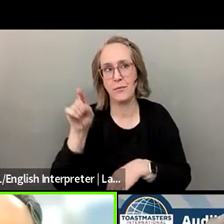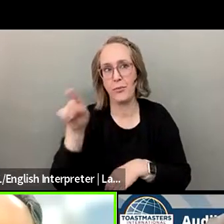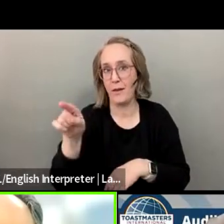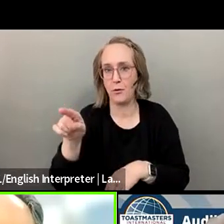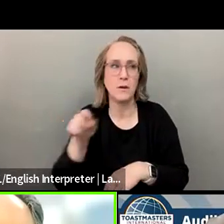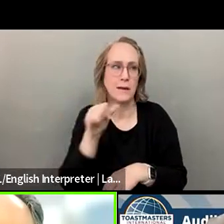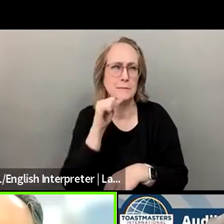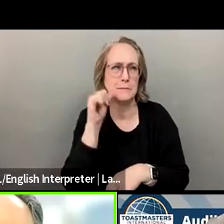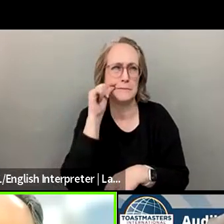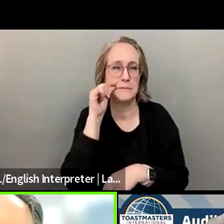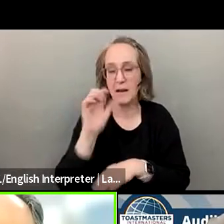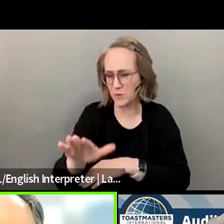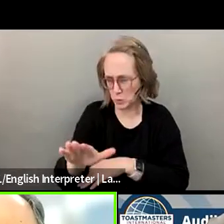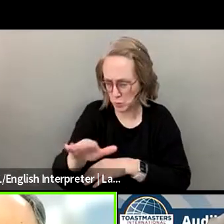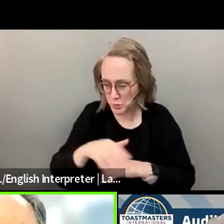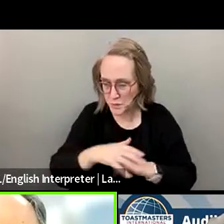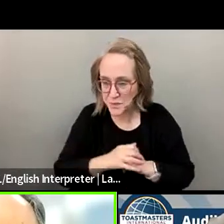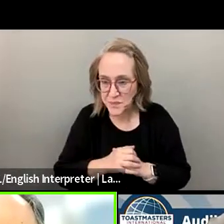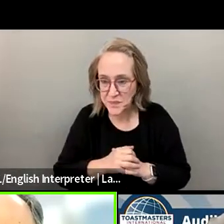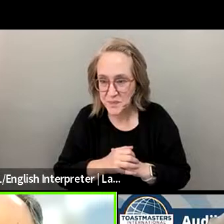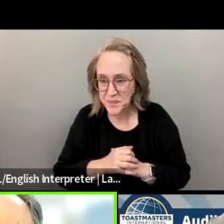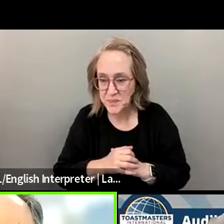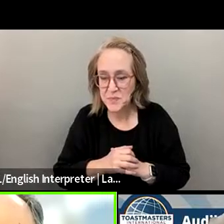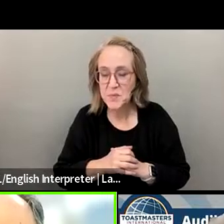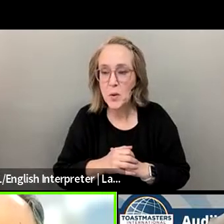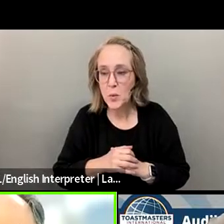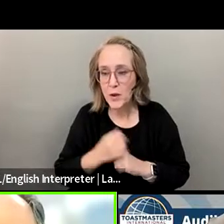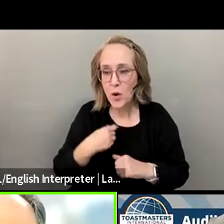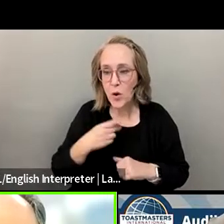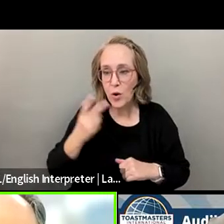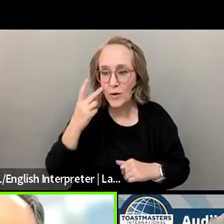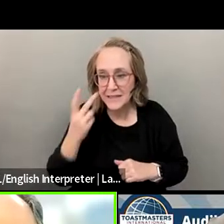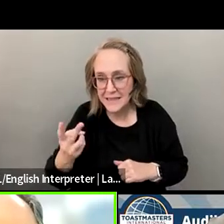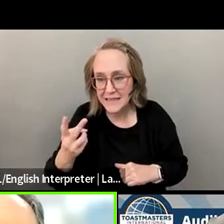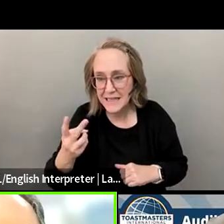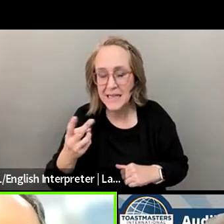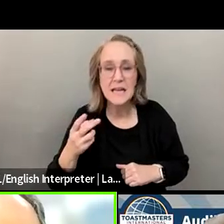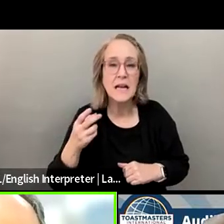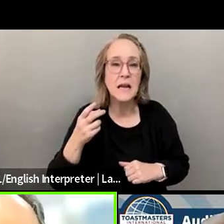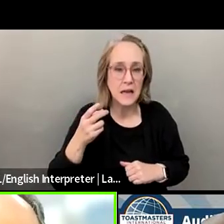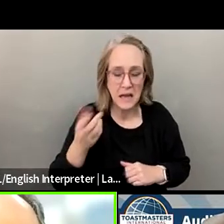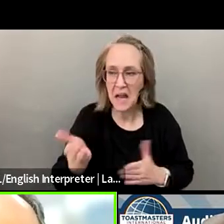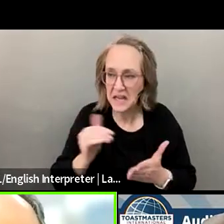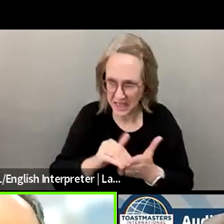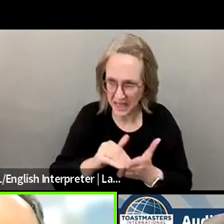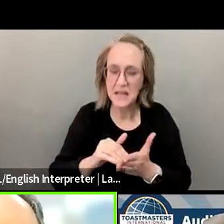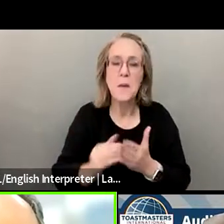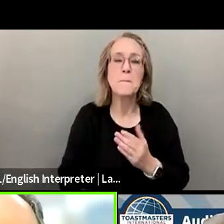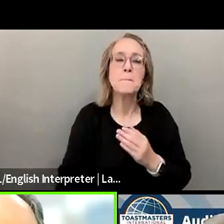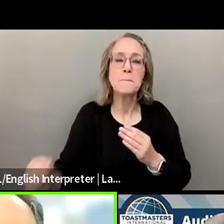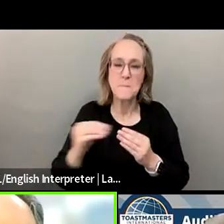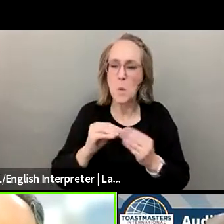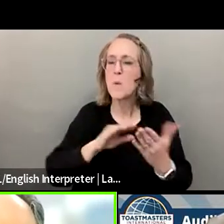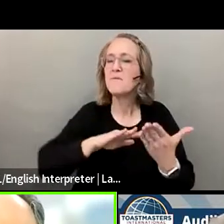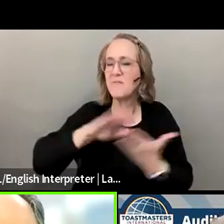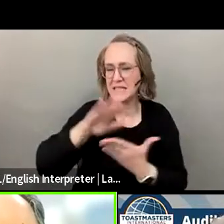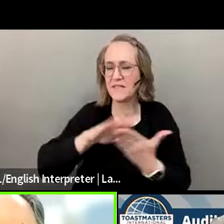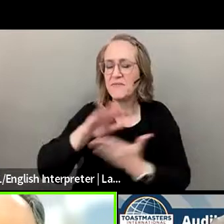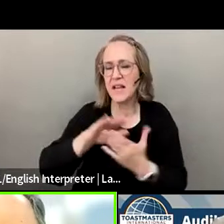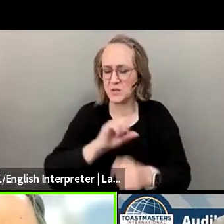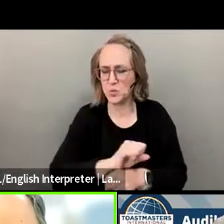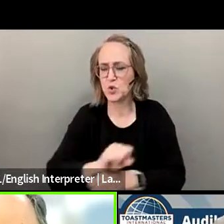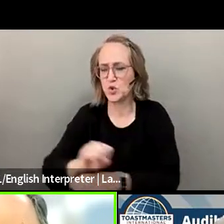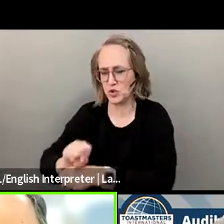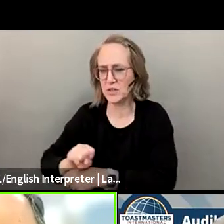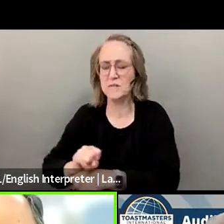And what we're seeing is the return of face-to-face networking being affected. So, for example, I